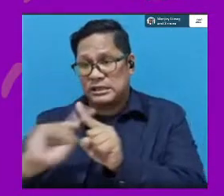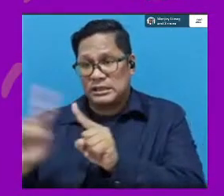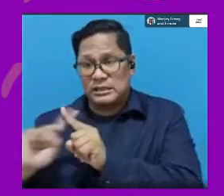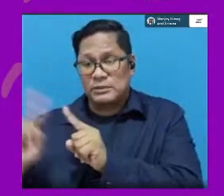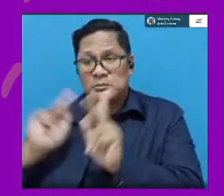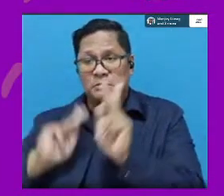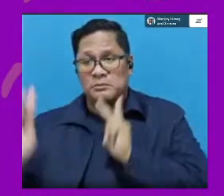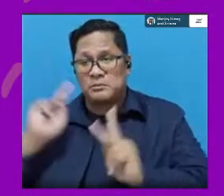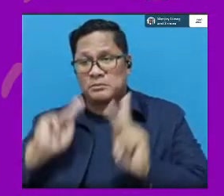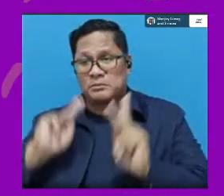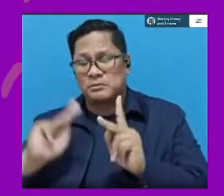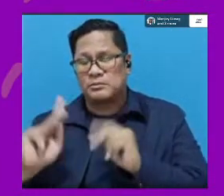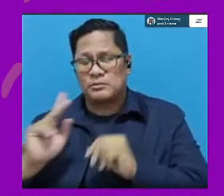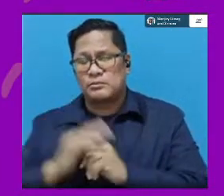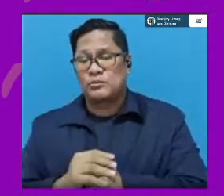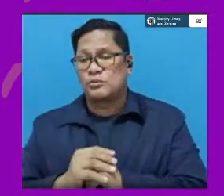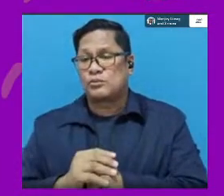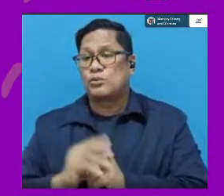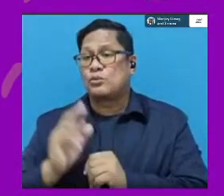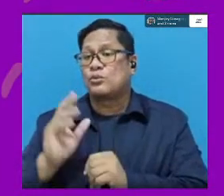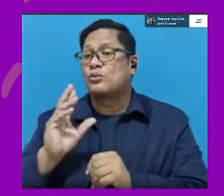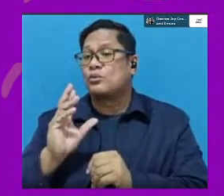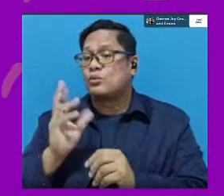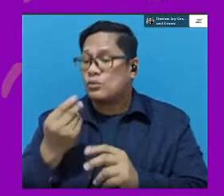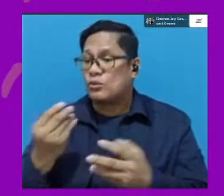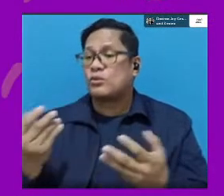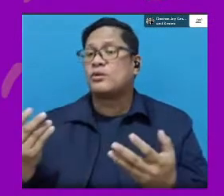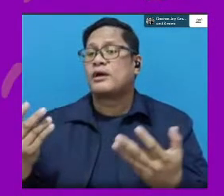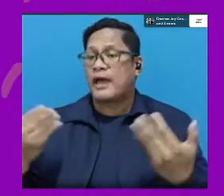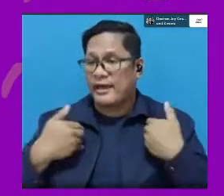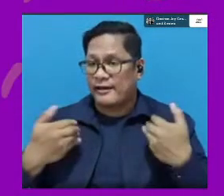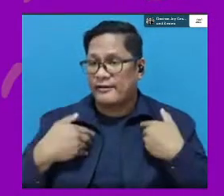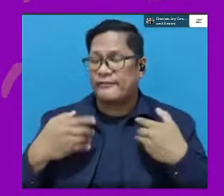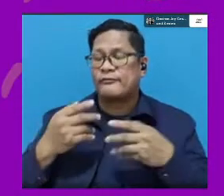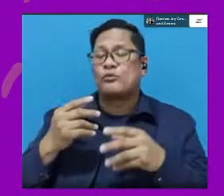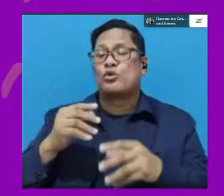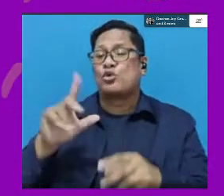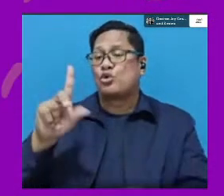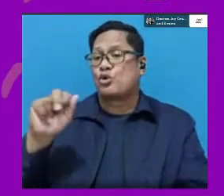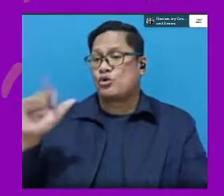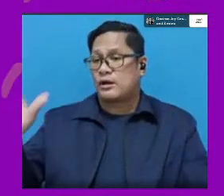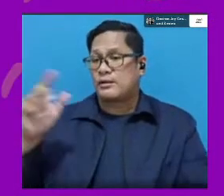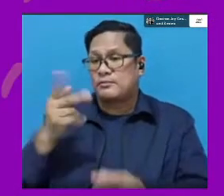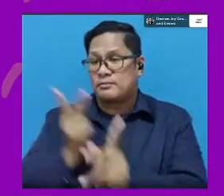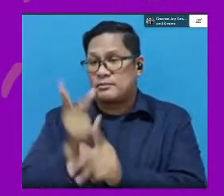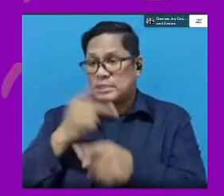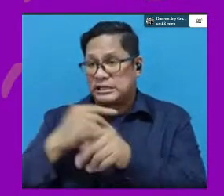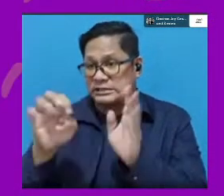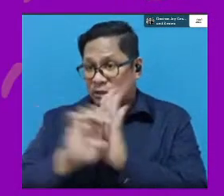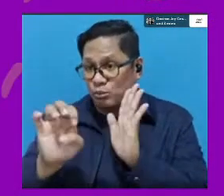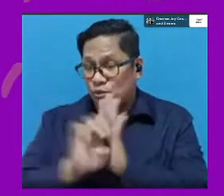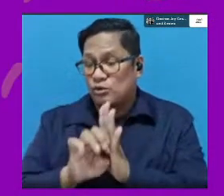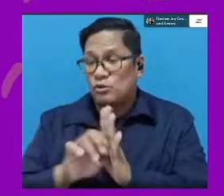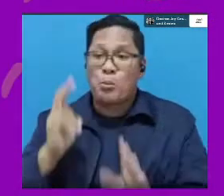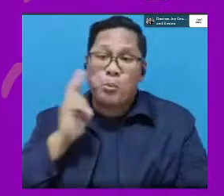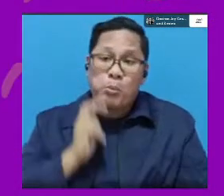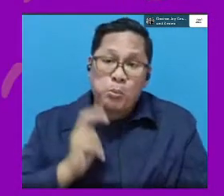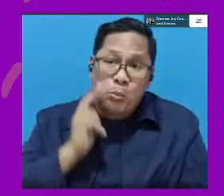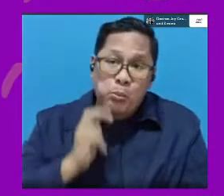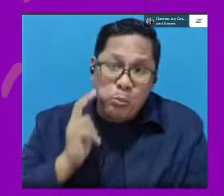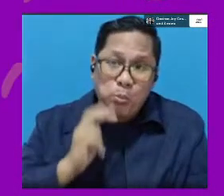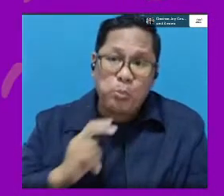people who have produced have local products like candies,